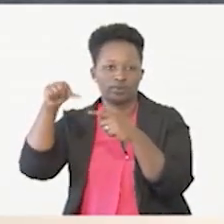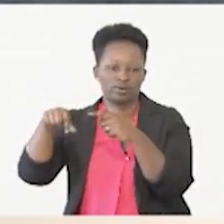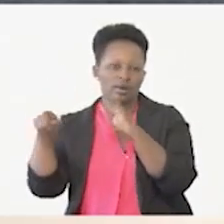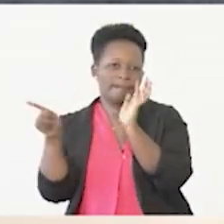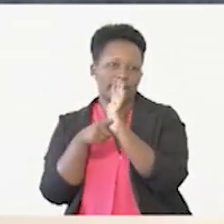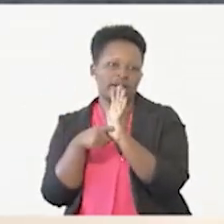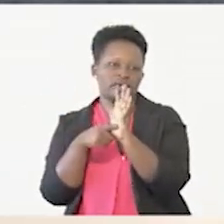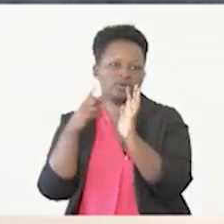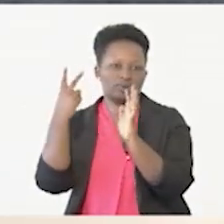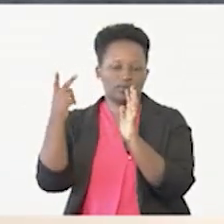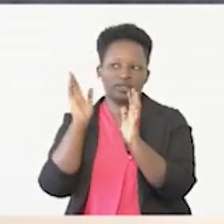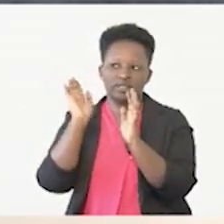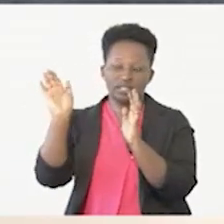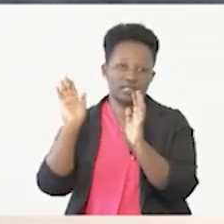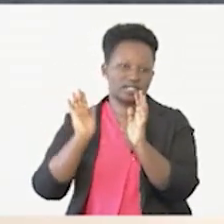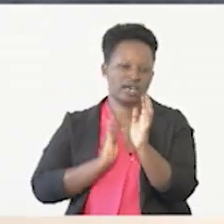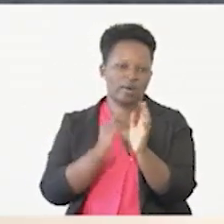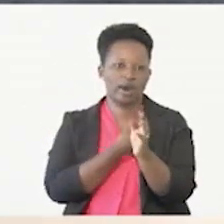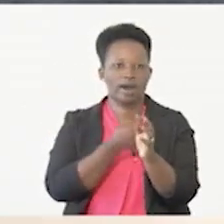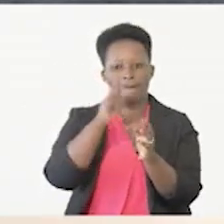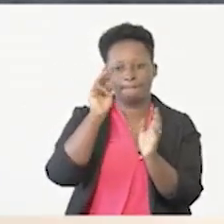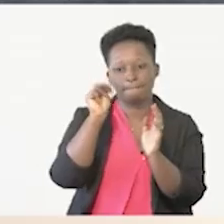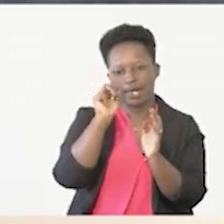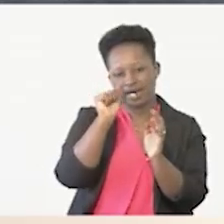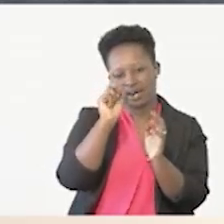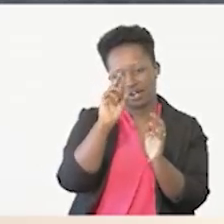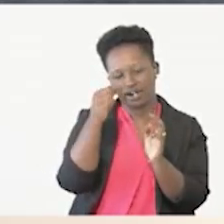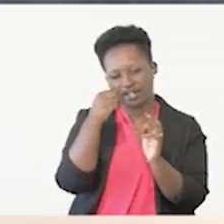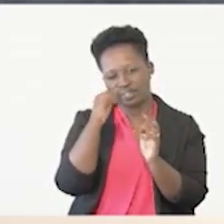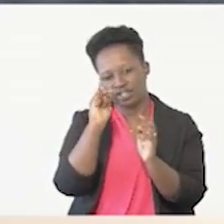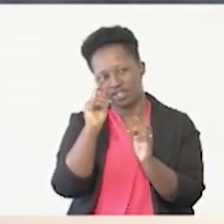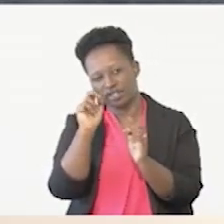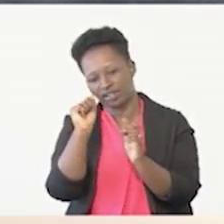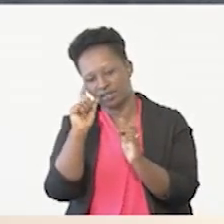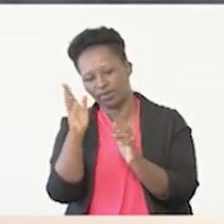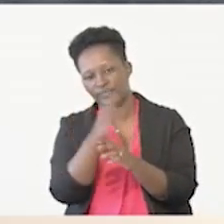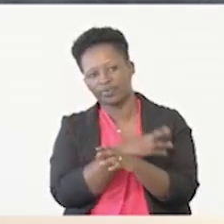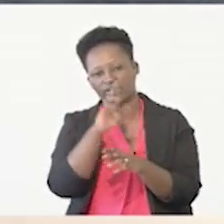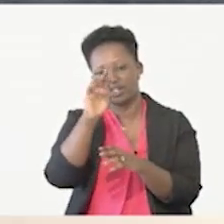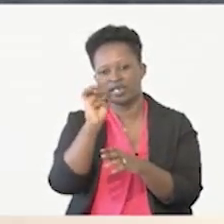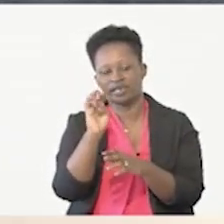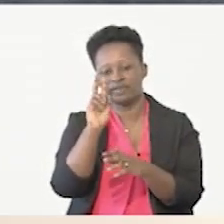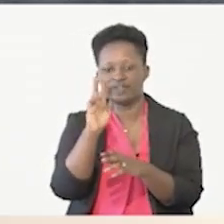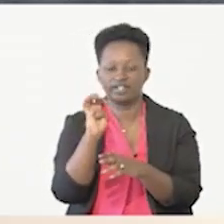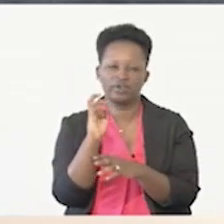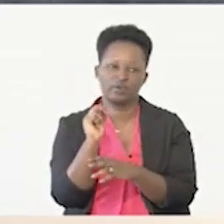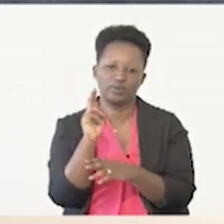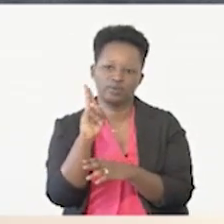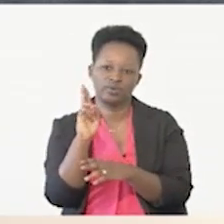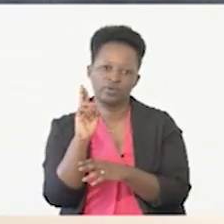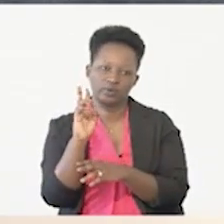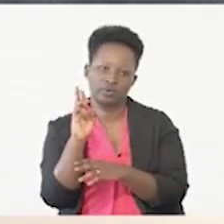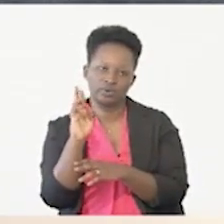marginal revenue function, 12Q squared plus 2Q minus 2. Then, how do you